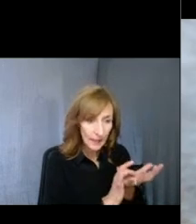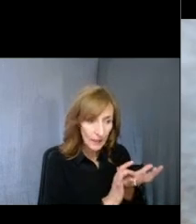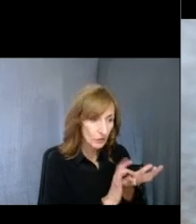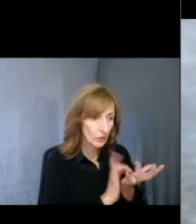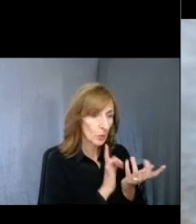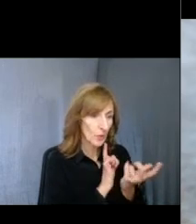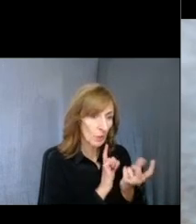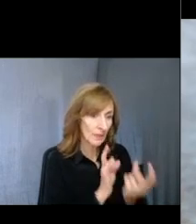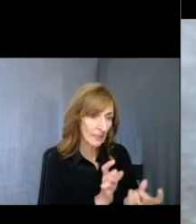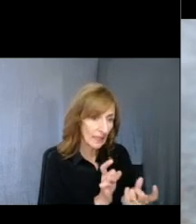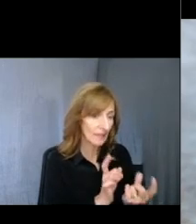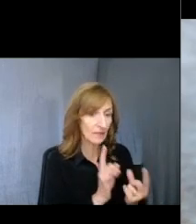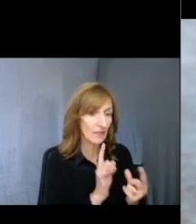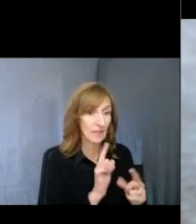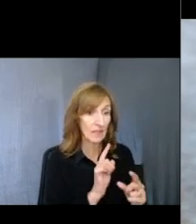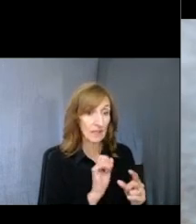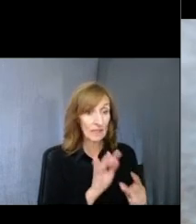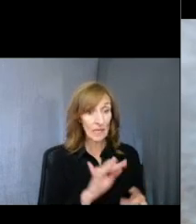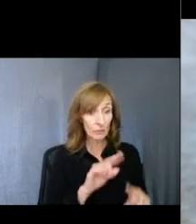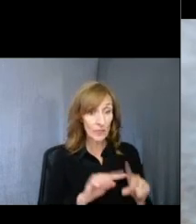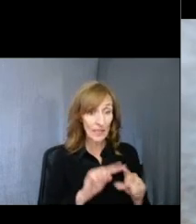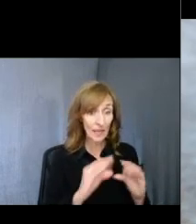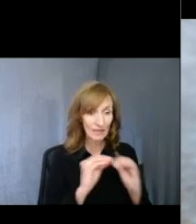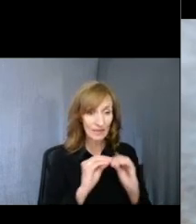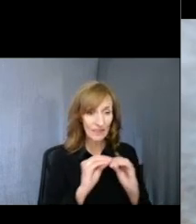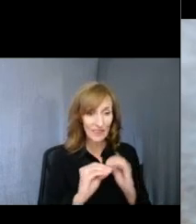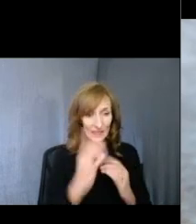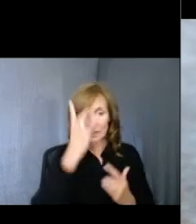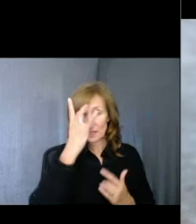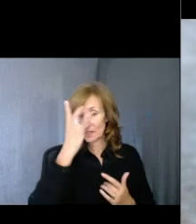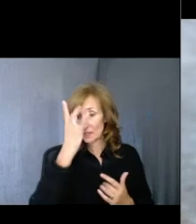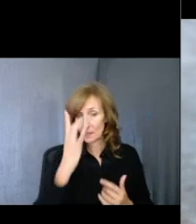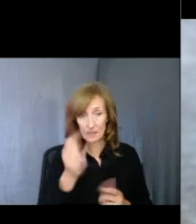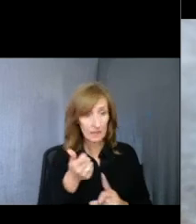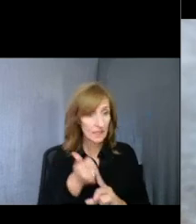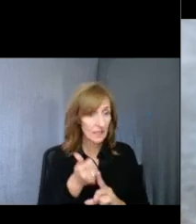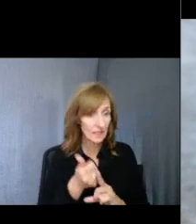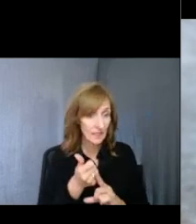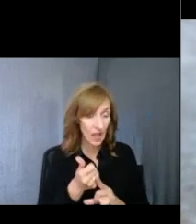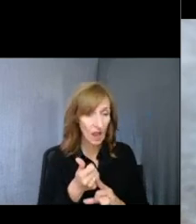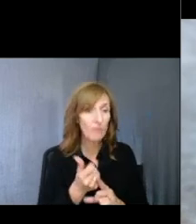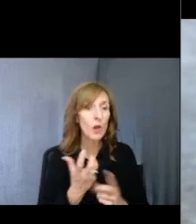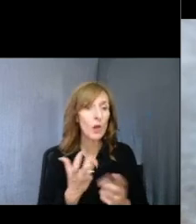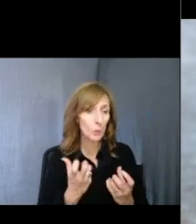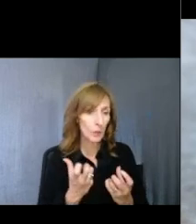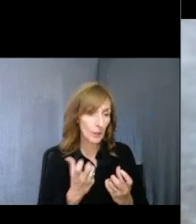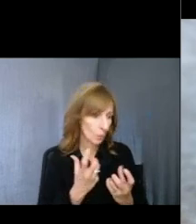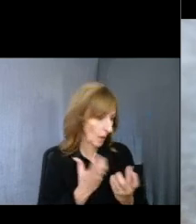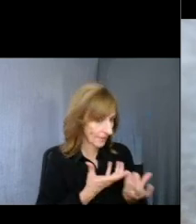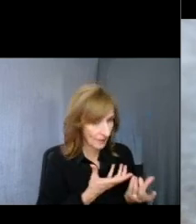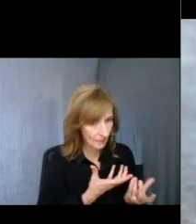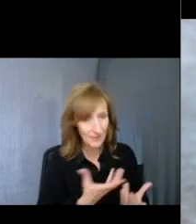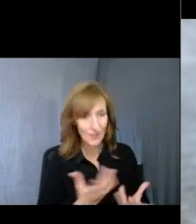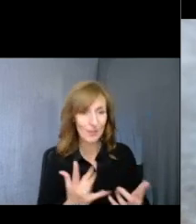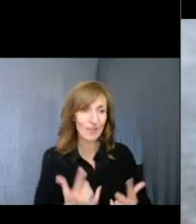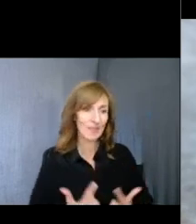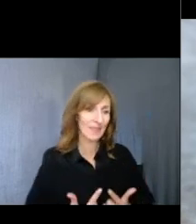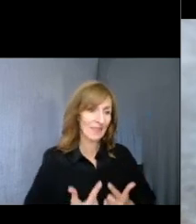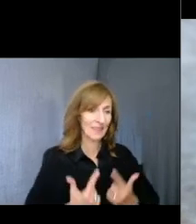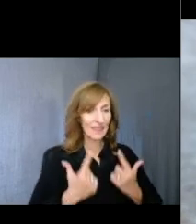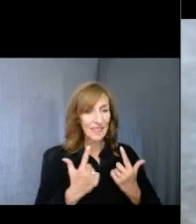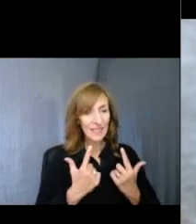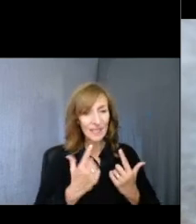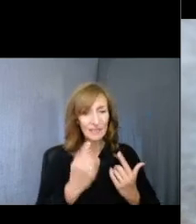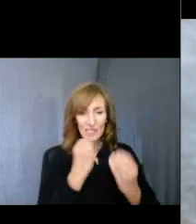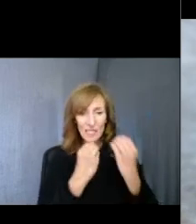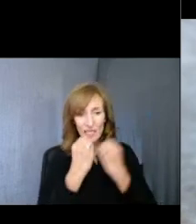them as much as possible and have them feel as well as they can and to eat well, to maintain their muscle mass